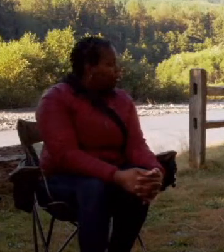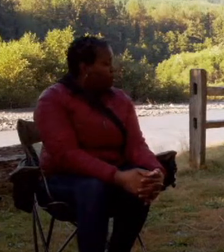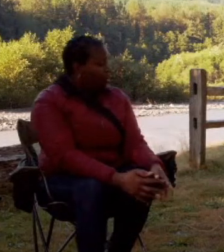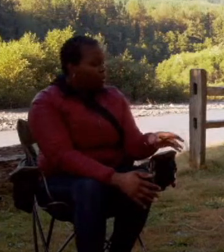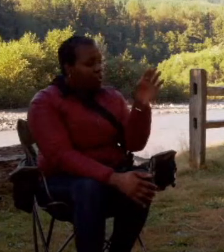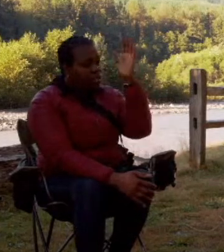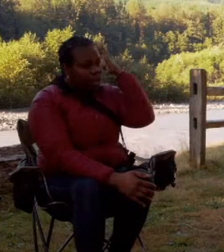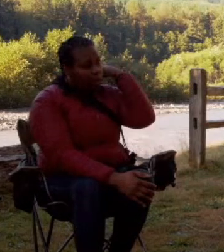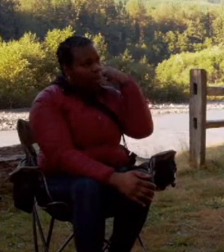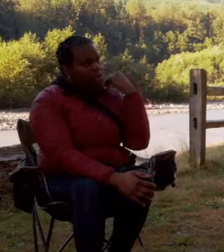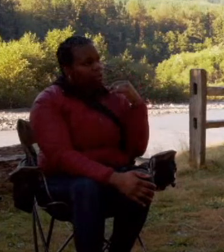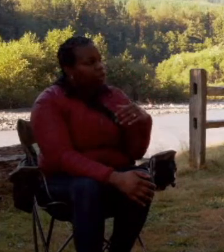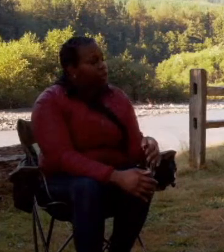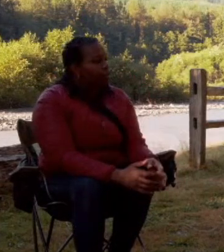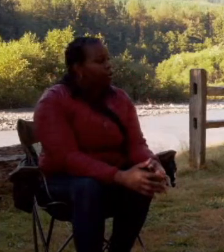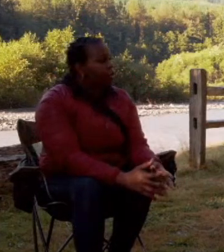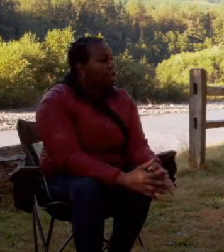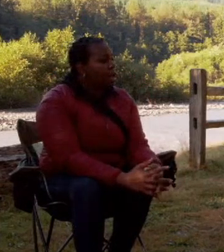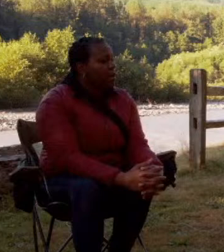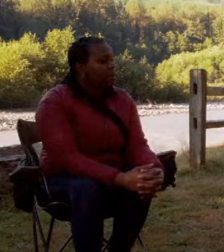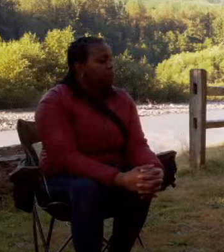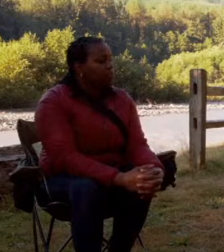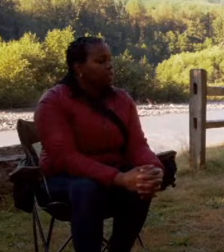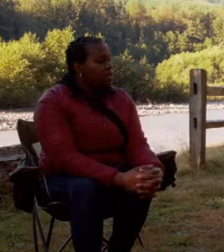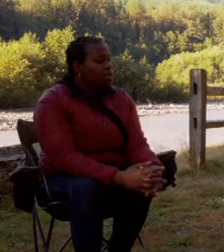of birders. What local